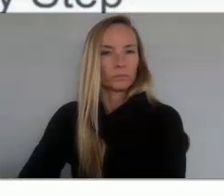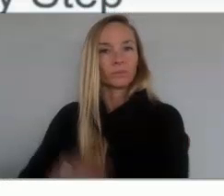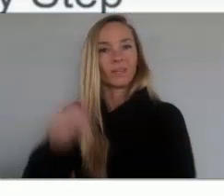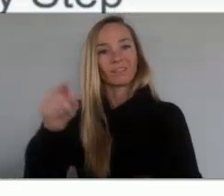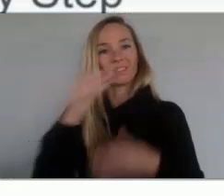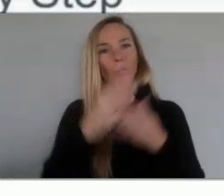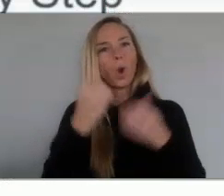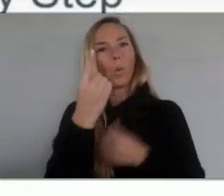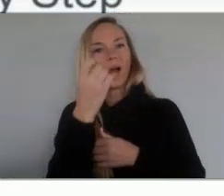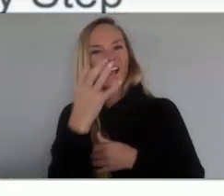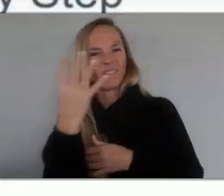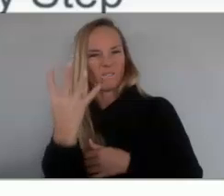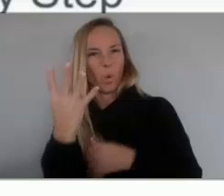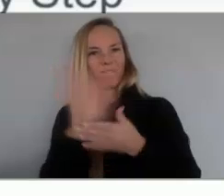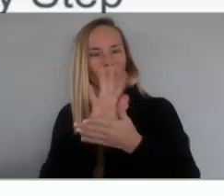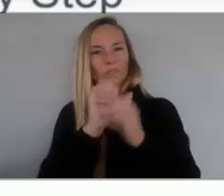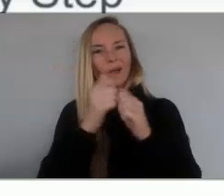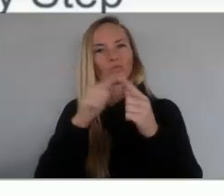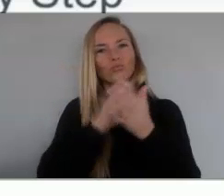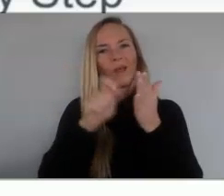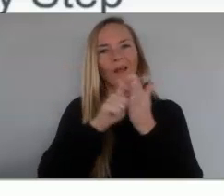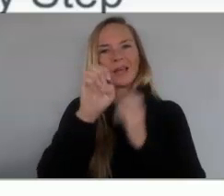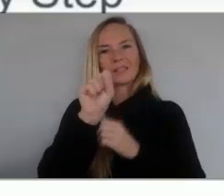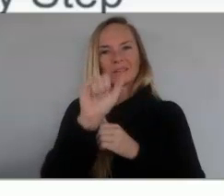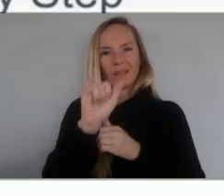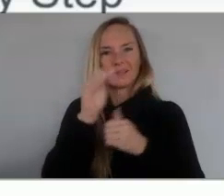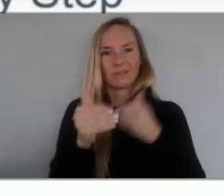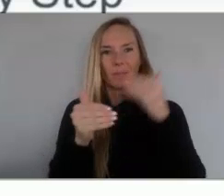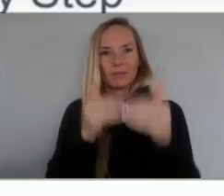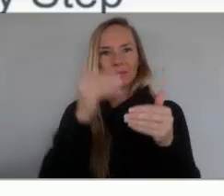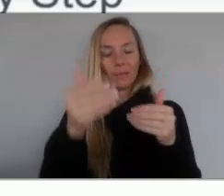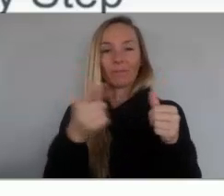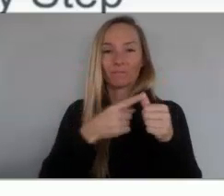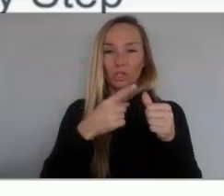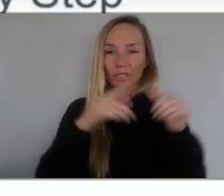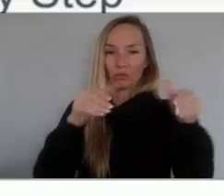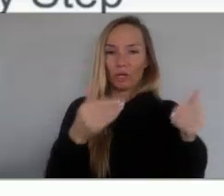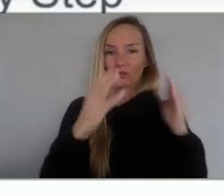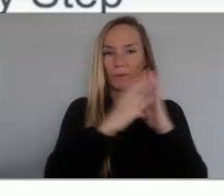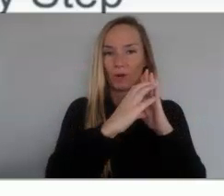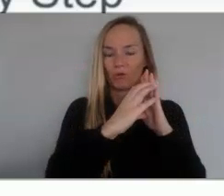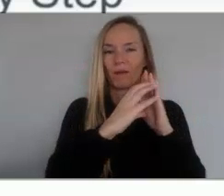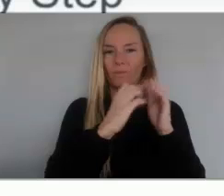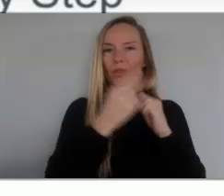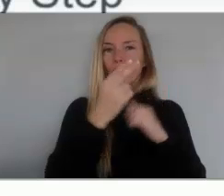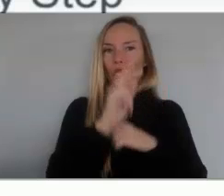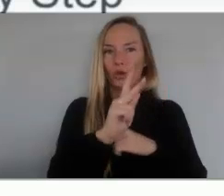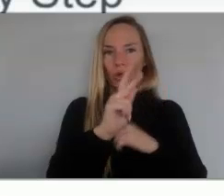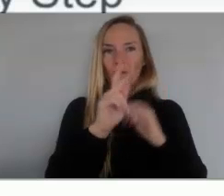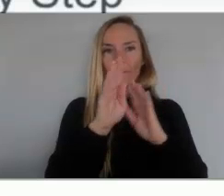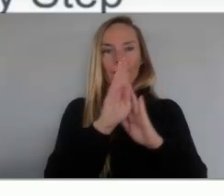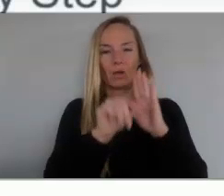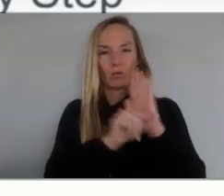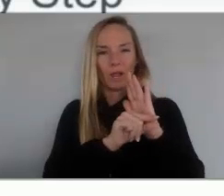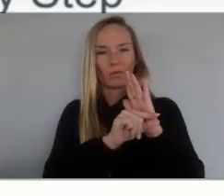on how to write an essay step by step. In this video, I teach you how to write the introduction paragraph, beginning with the hook, then background, and